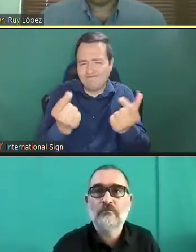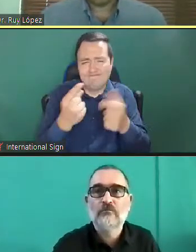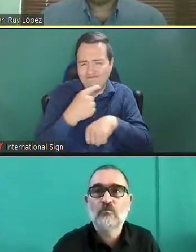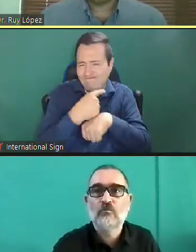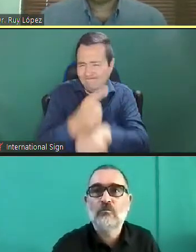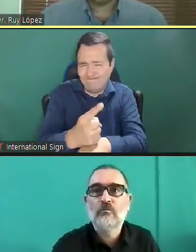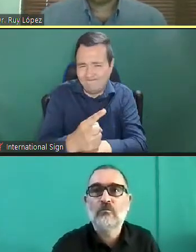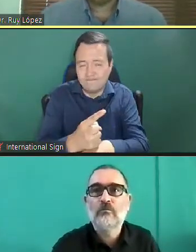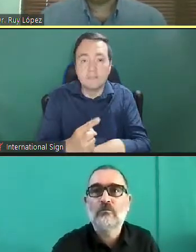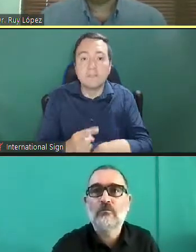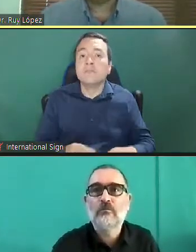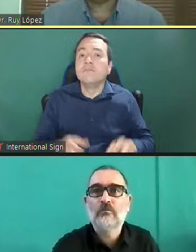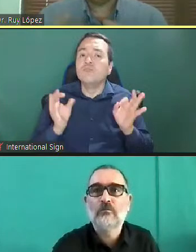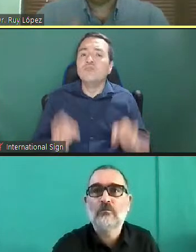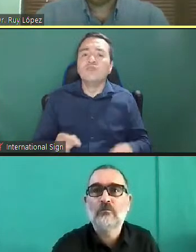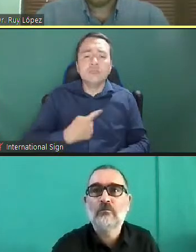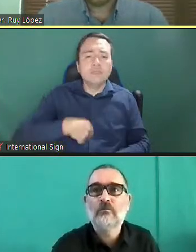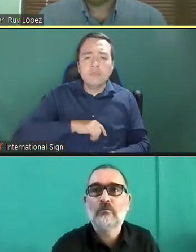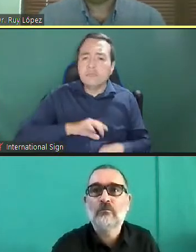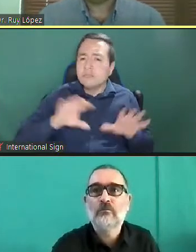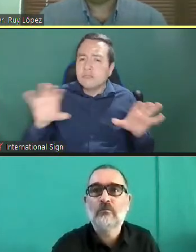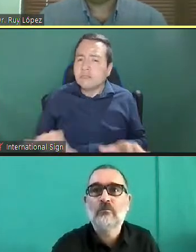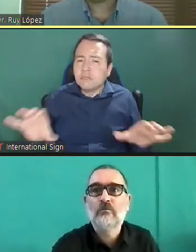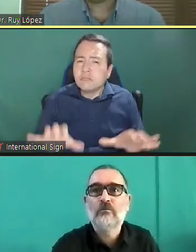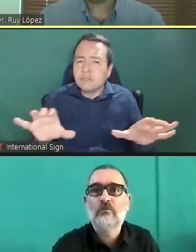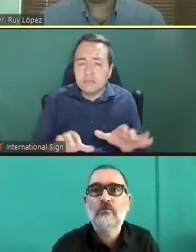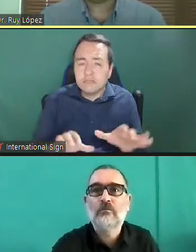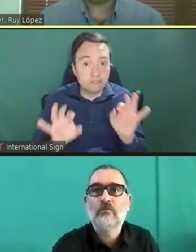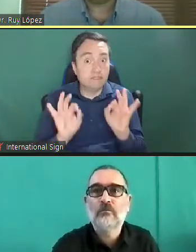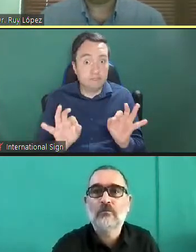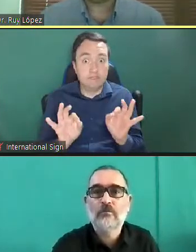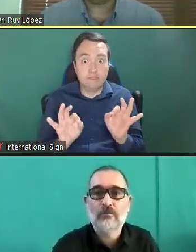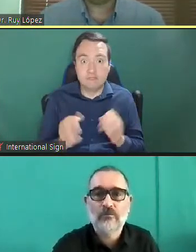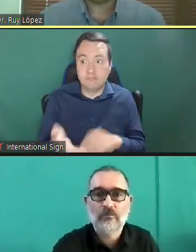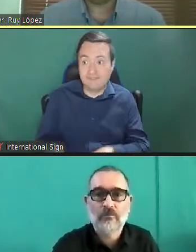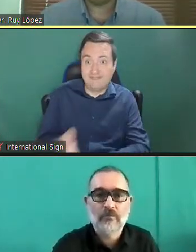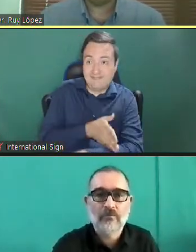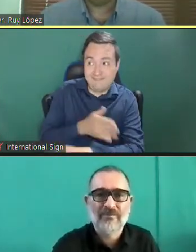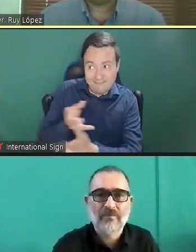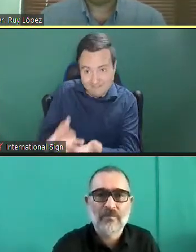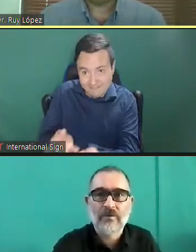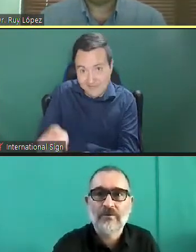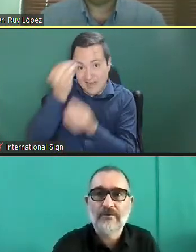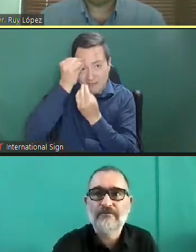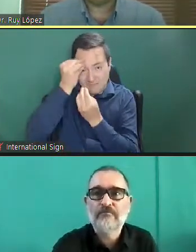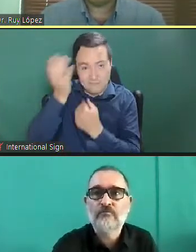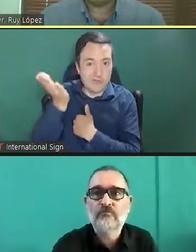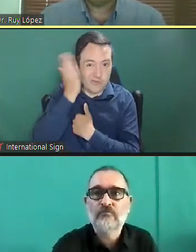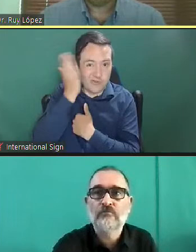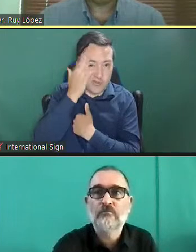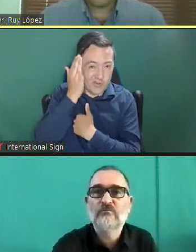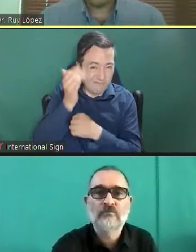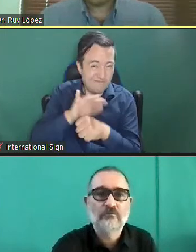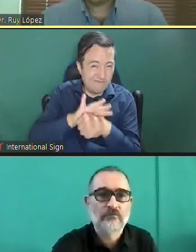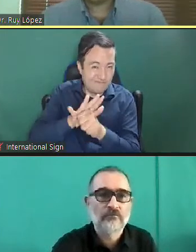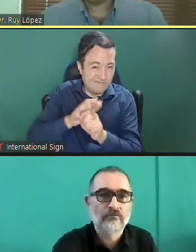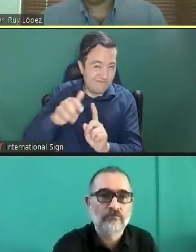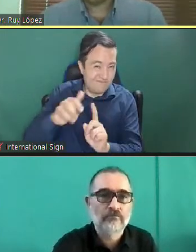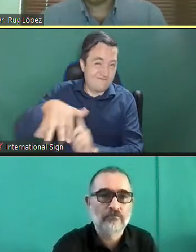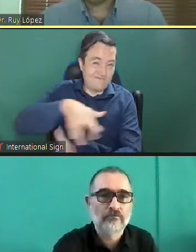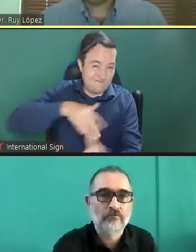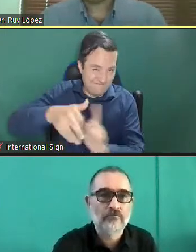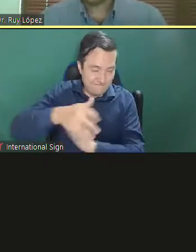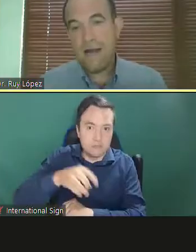very quickly go over what we have begun to do. And one of our lessons learned in